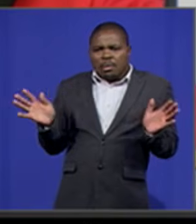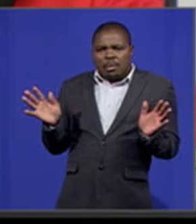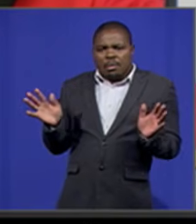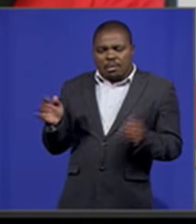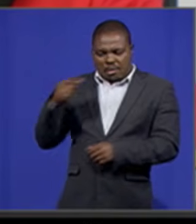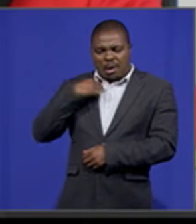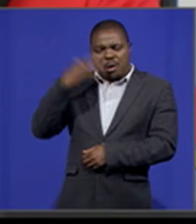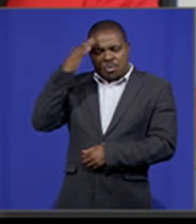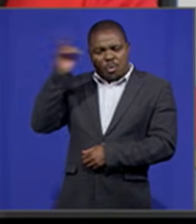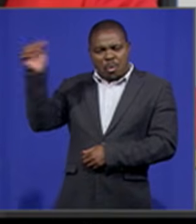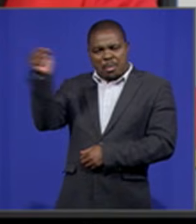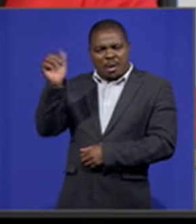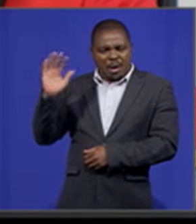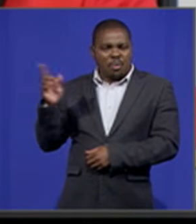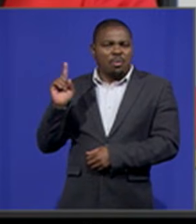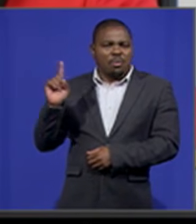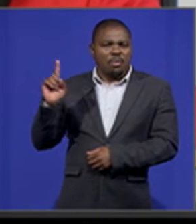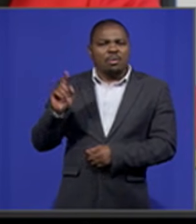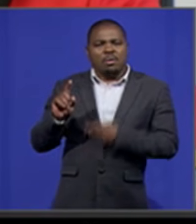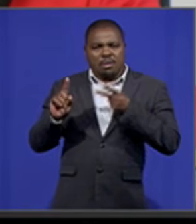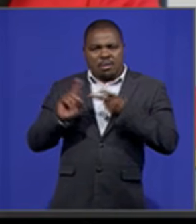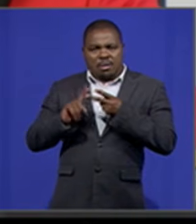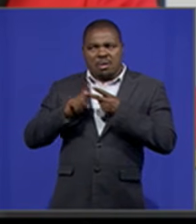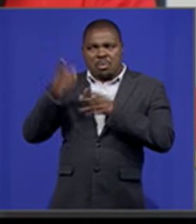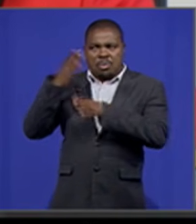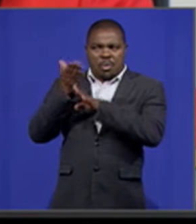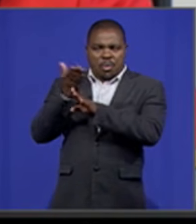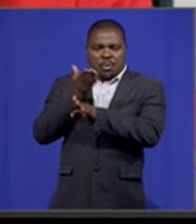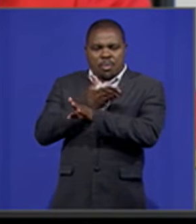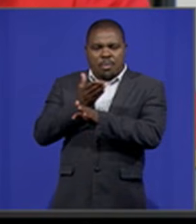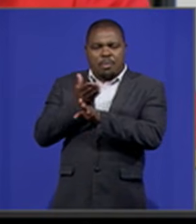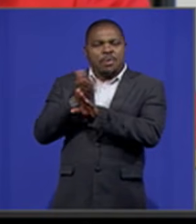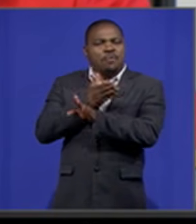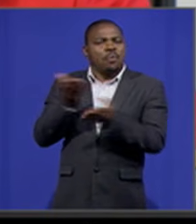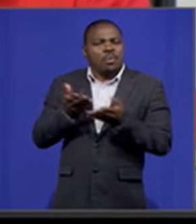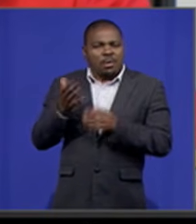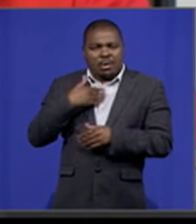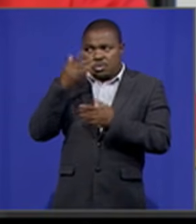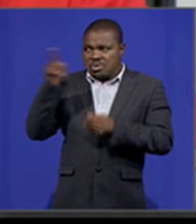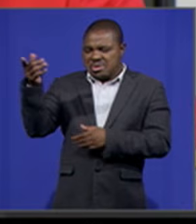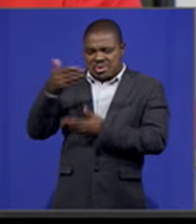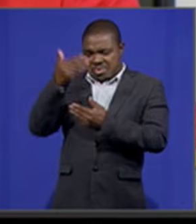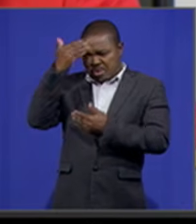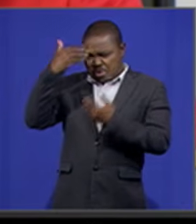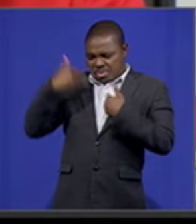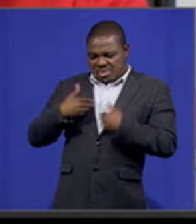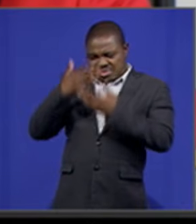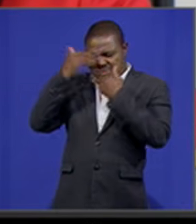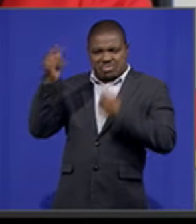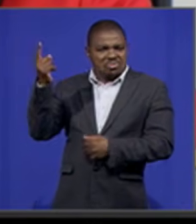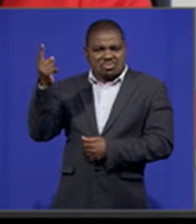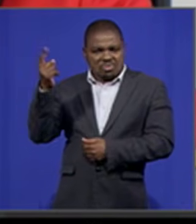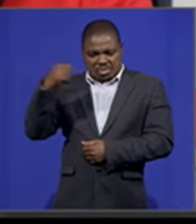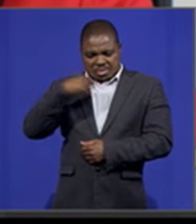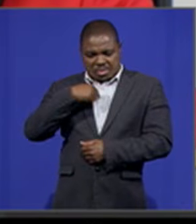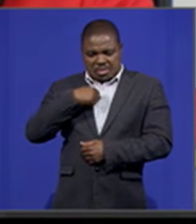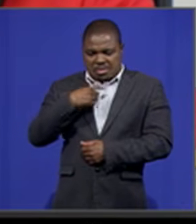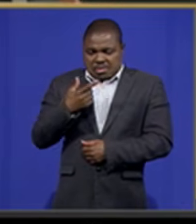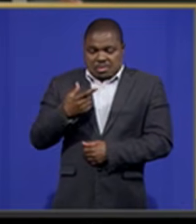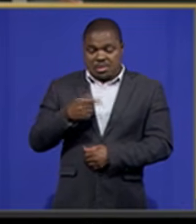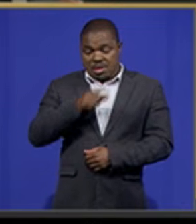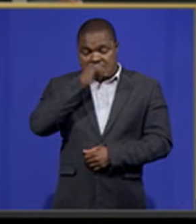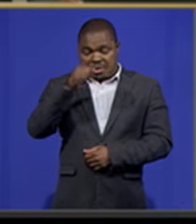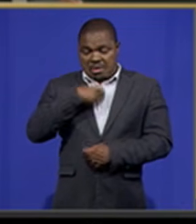I know how he got appointed. I know where he used to work. He can never know me. Therefore, I will not want to implicate